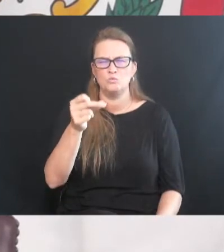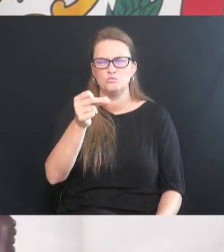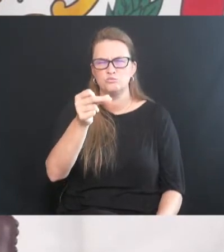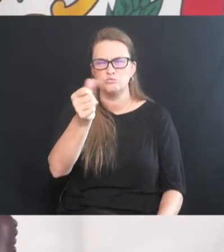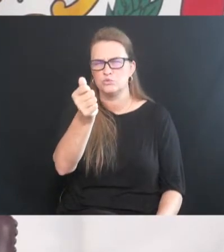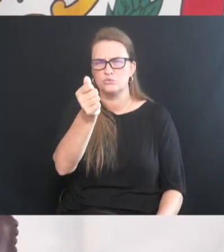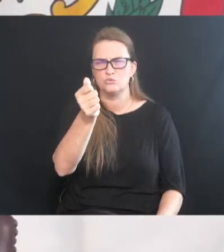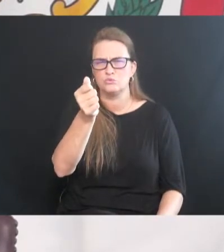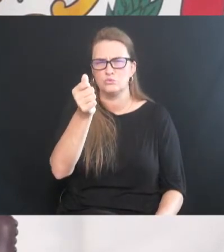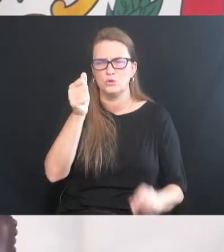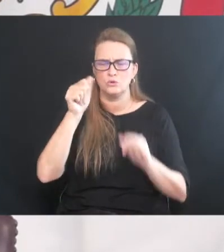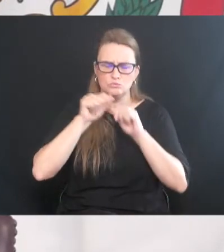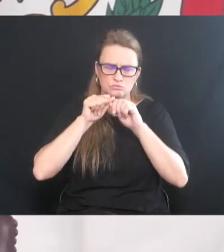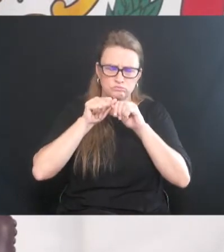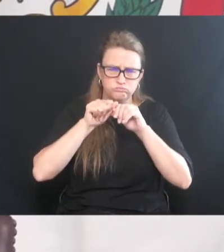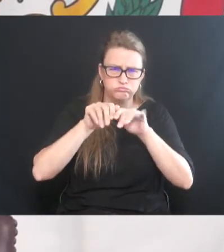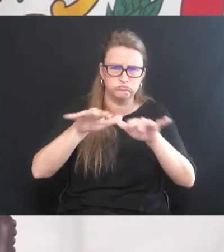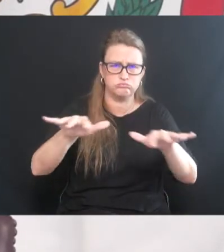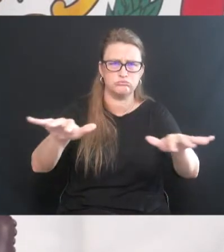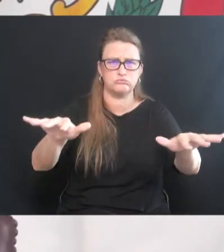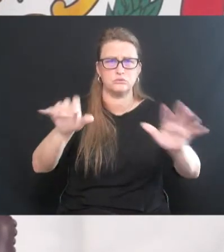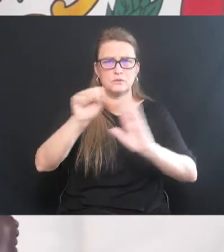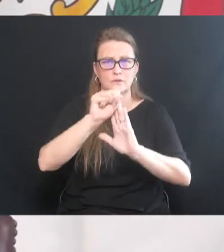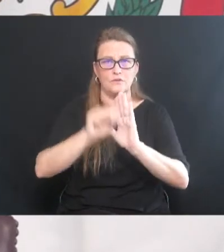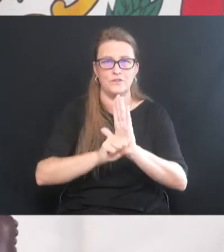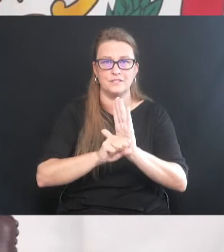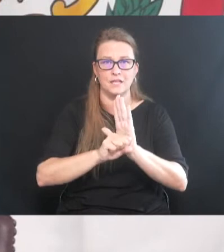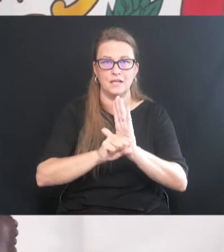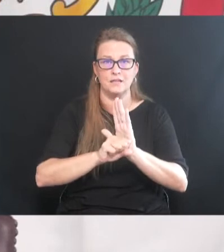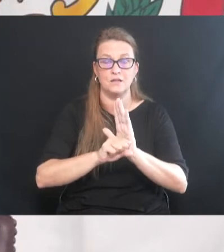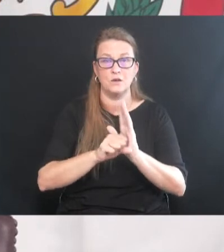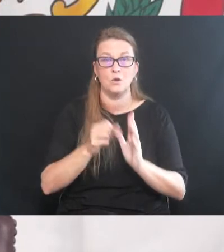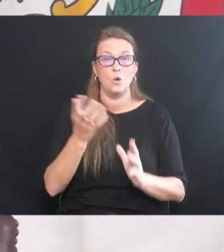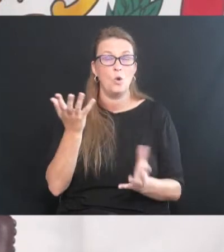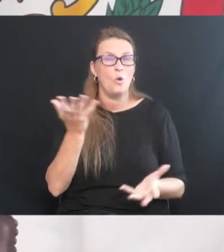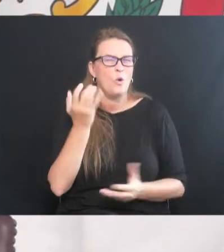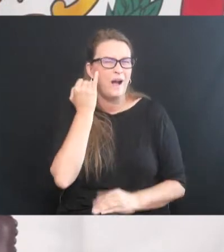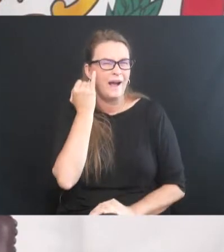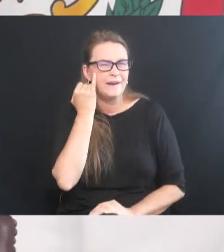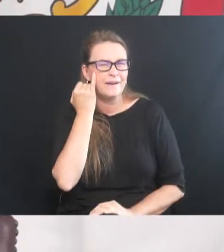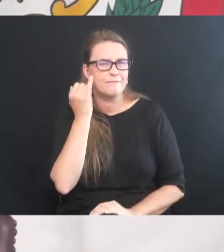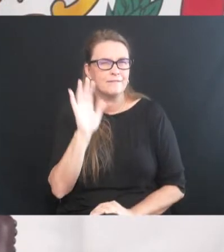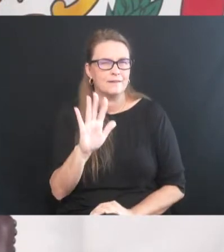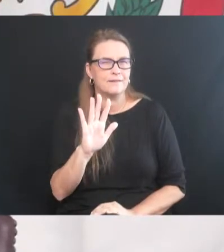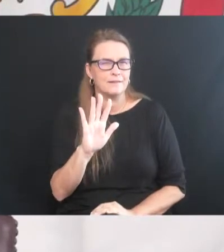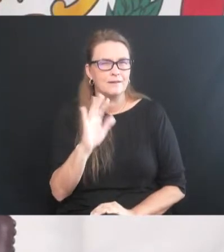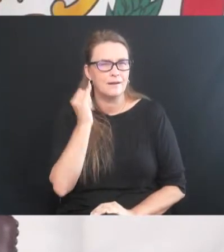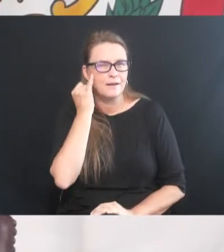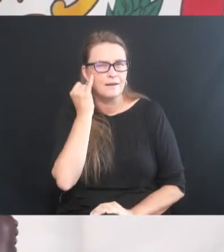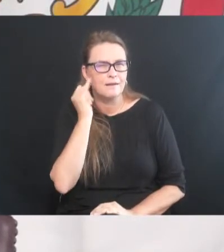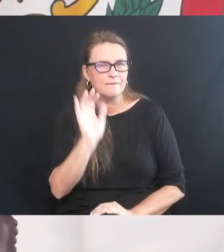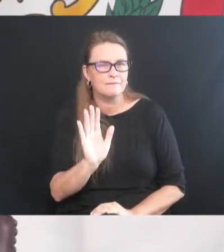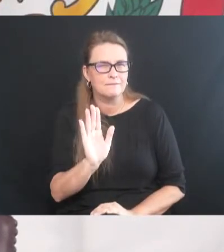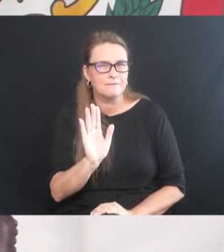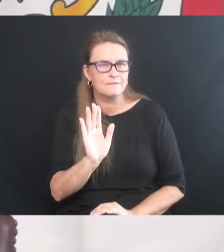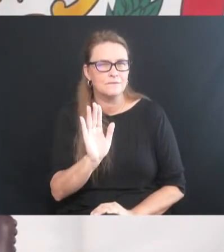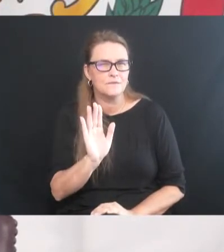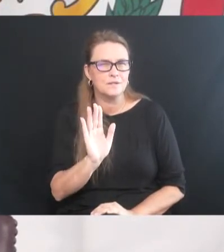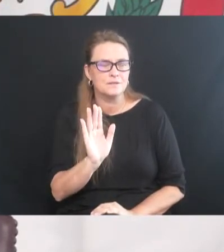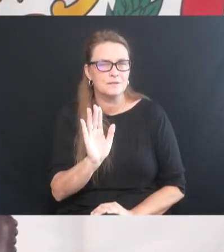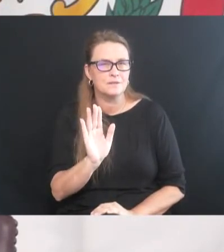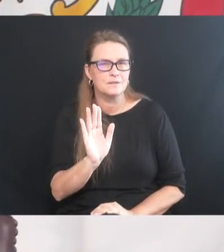state. Now, what if, just as something to think about, but what